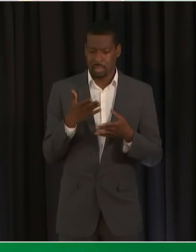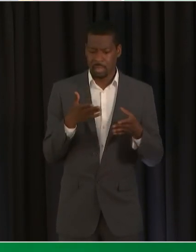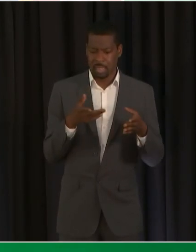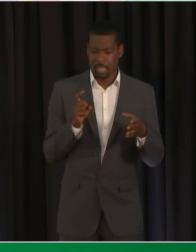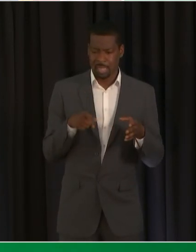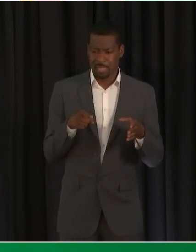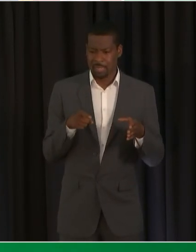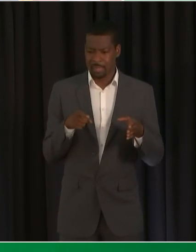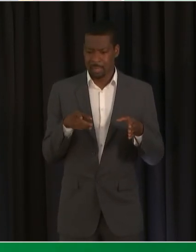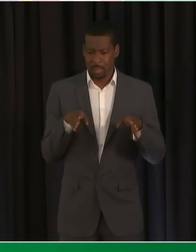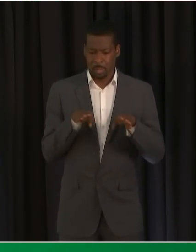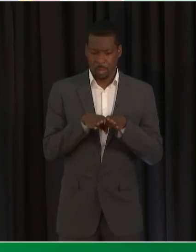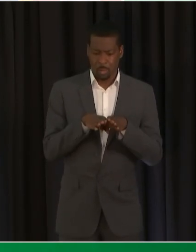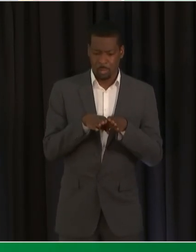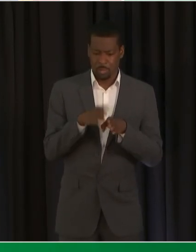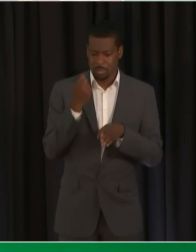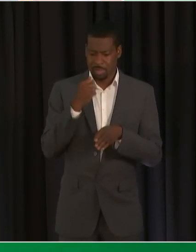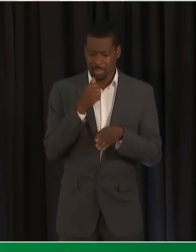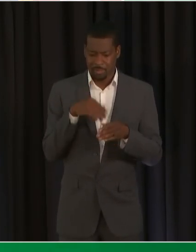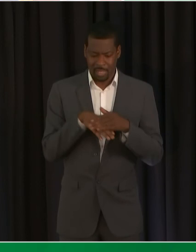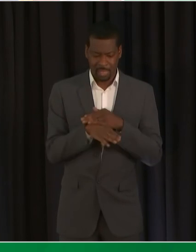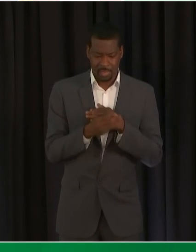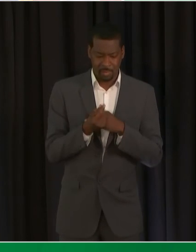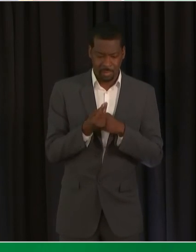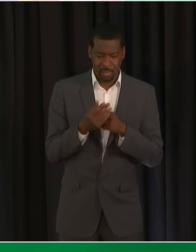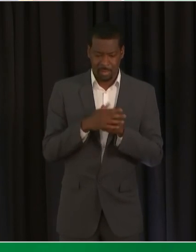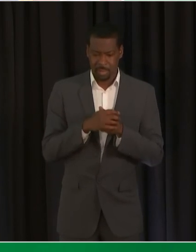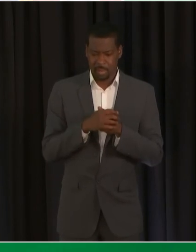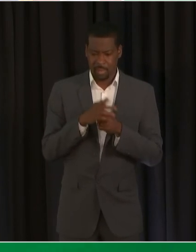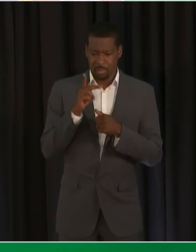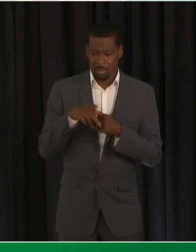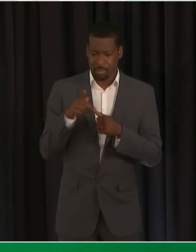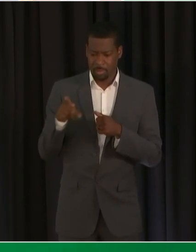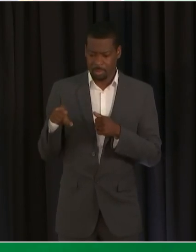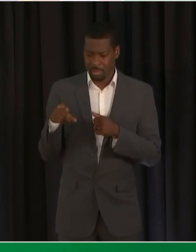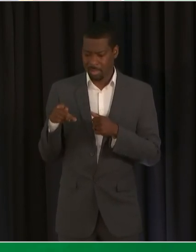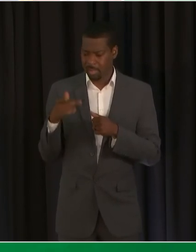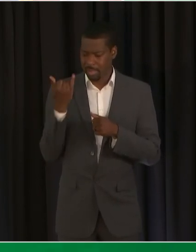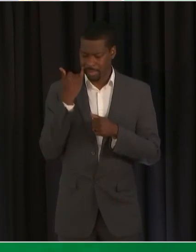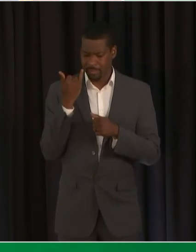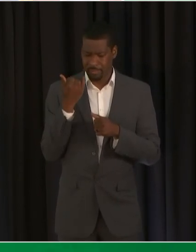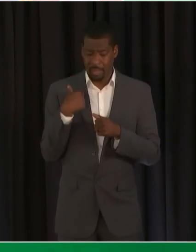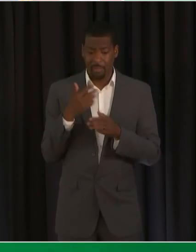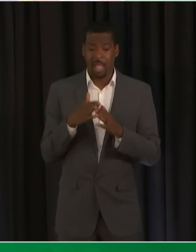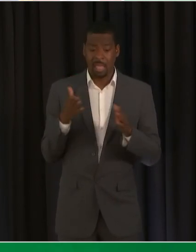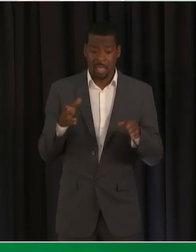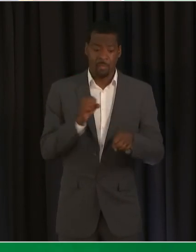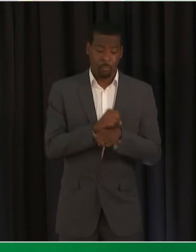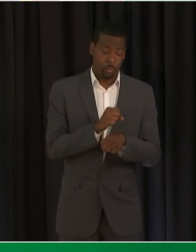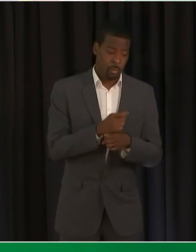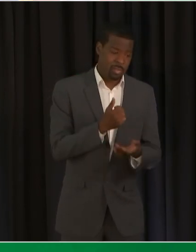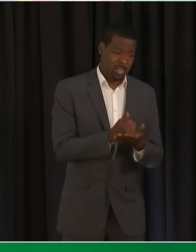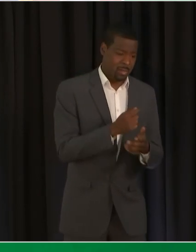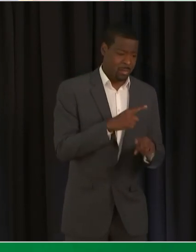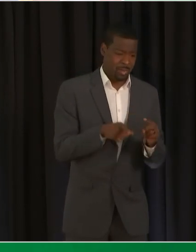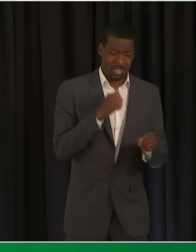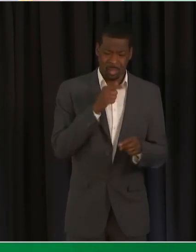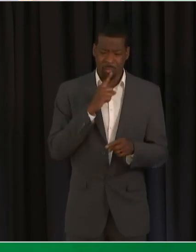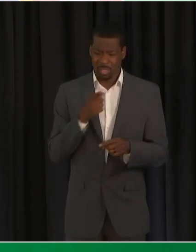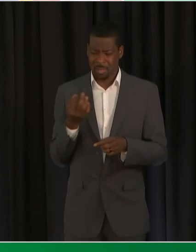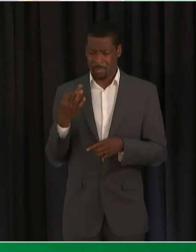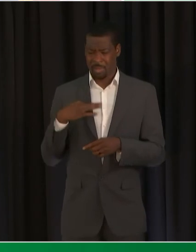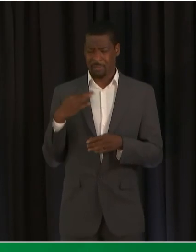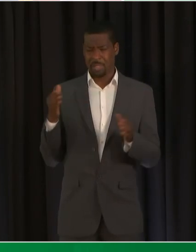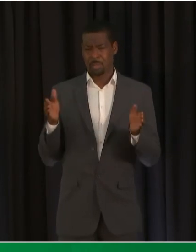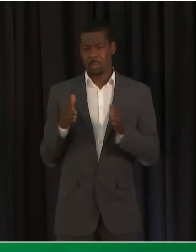have difficulty with access to capital. So this PPP comes in, unless you have a lot of employees, then it really is not that beneficial to